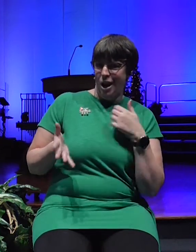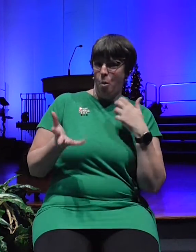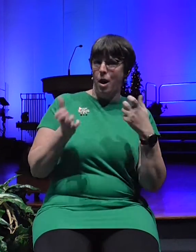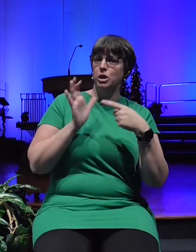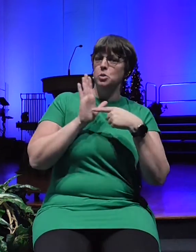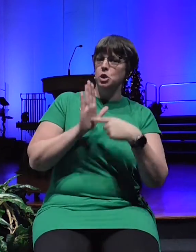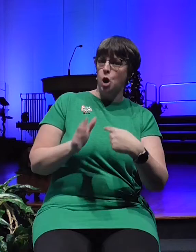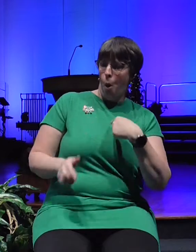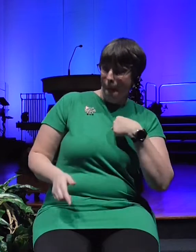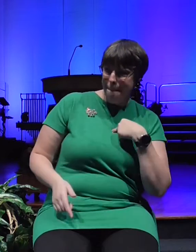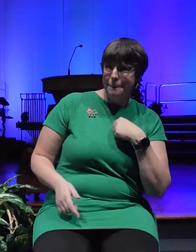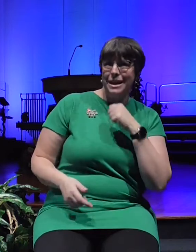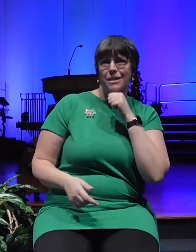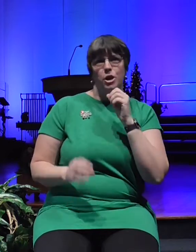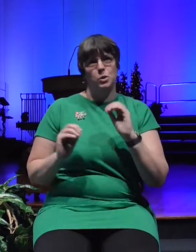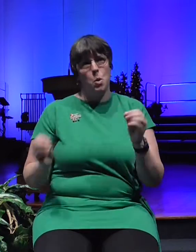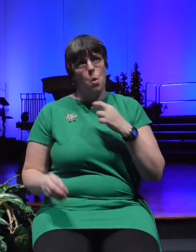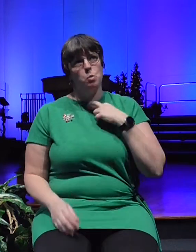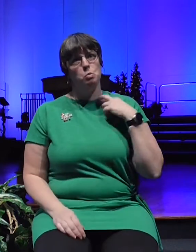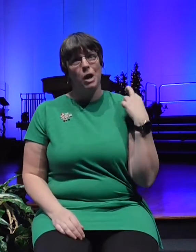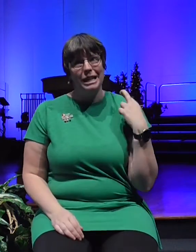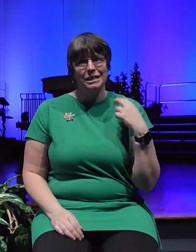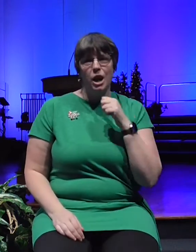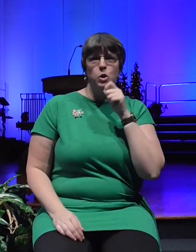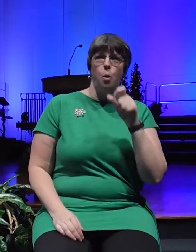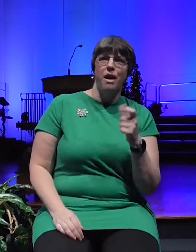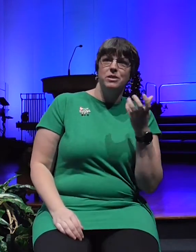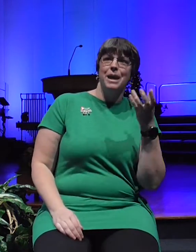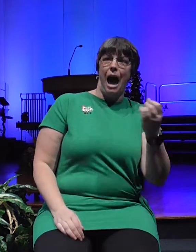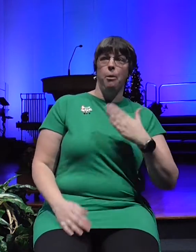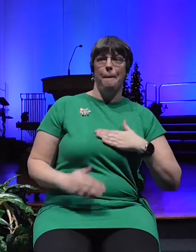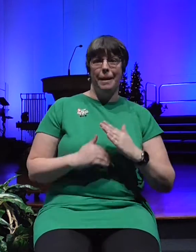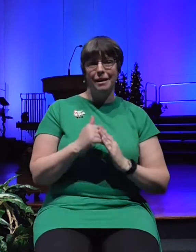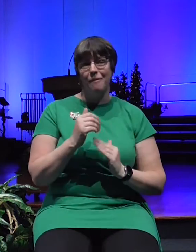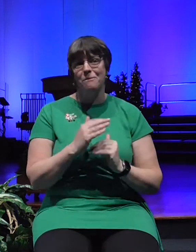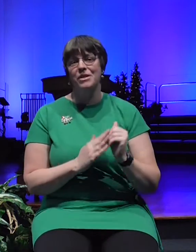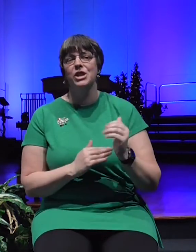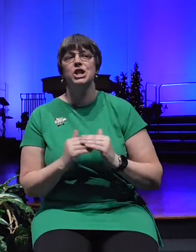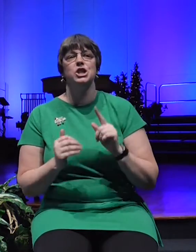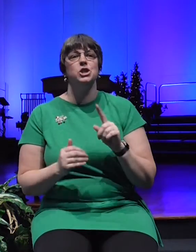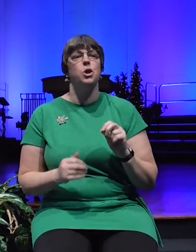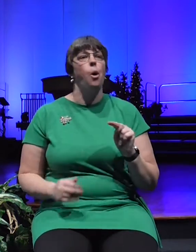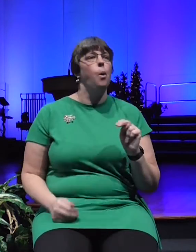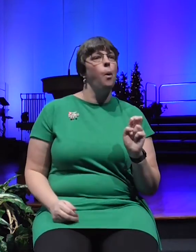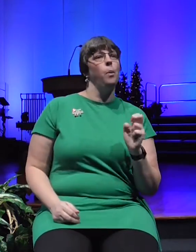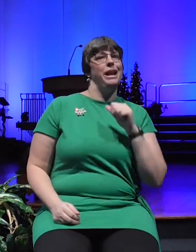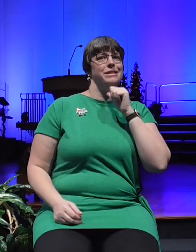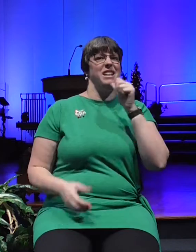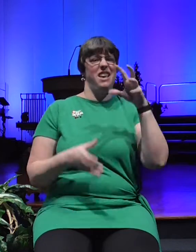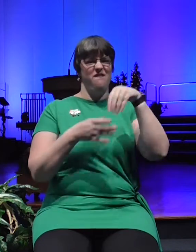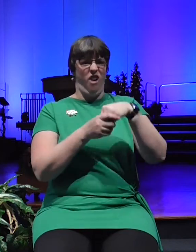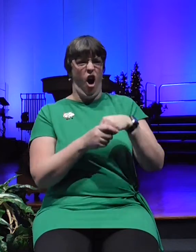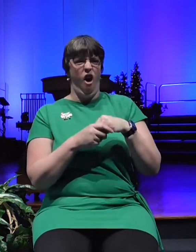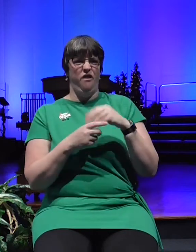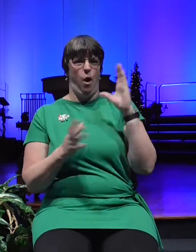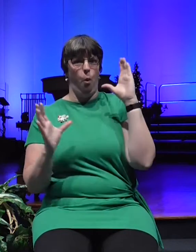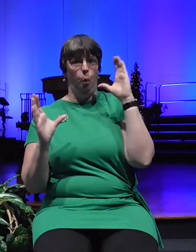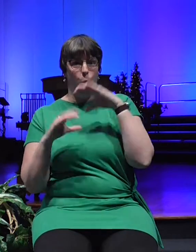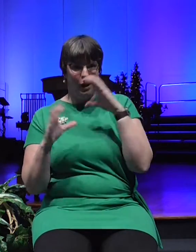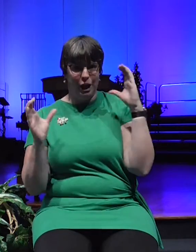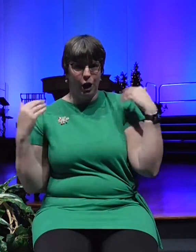and it doesn't cause any risk, and I don't have to get out of my comfort zone, and it doesn't involve some weird little